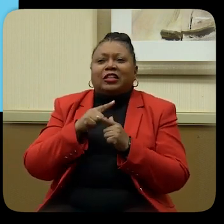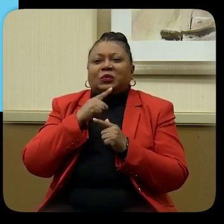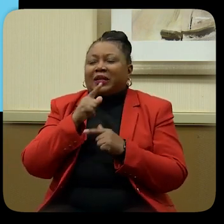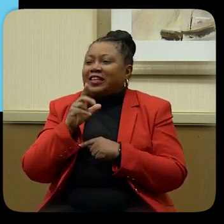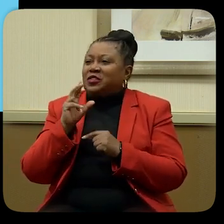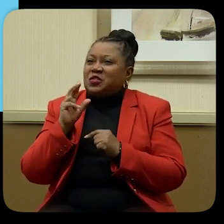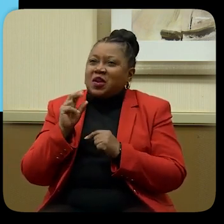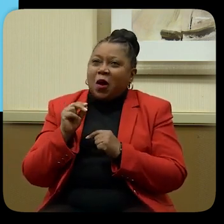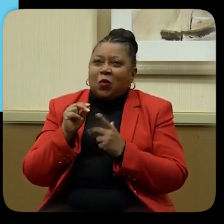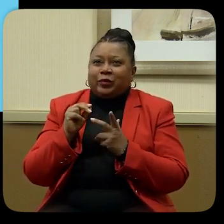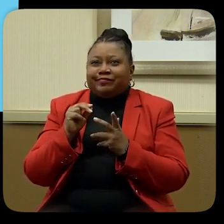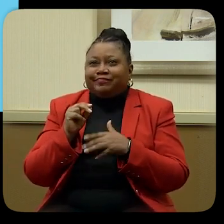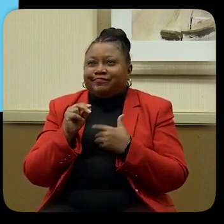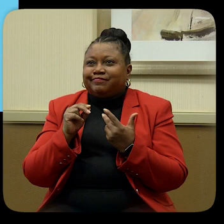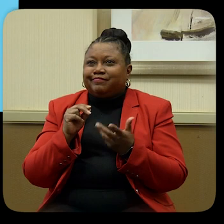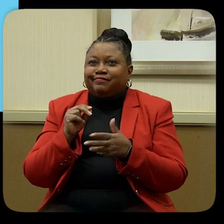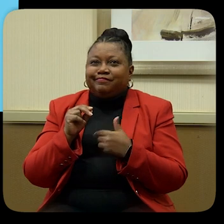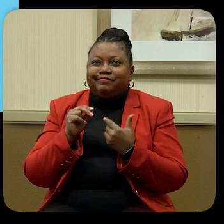really